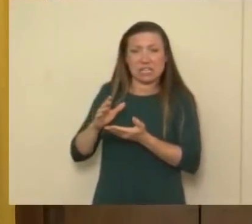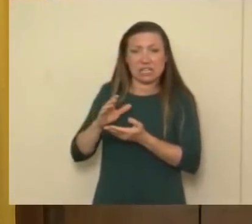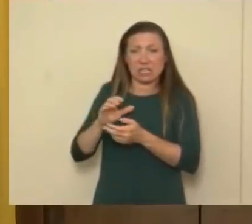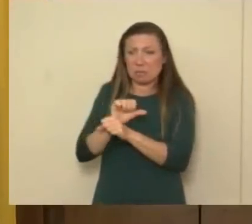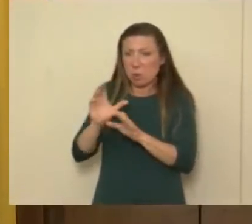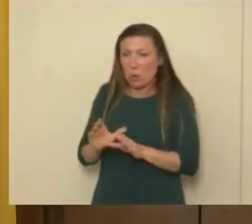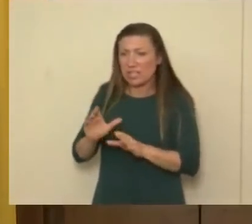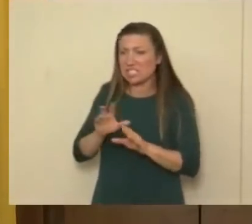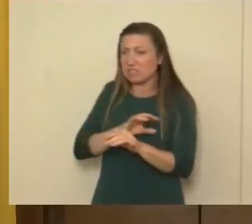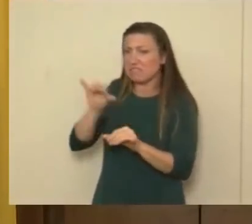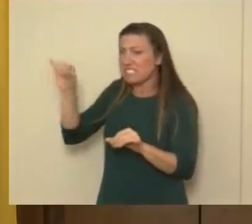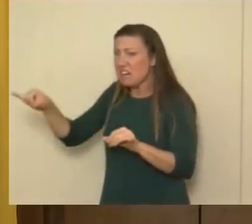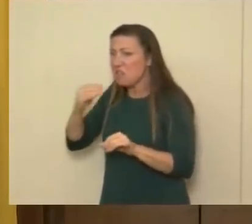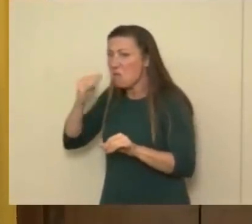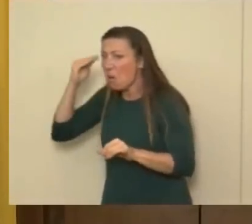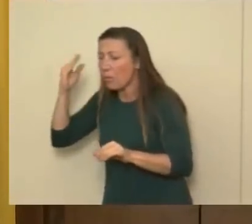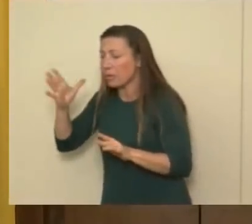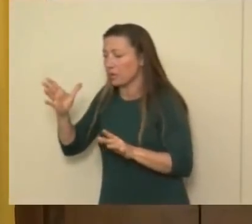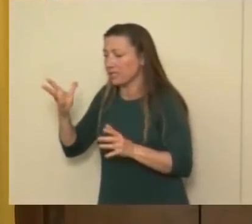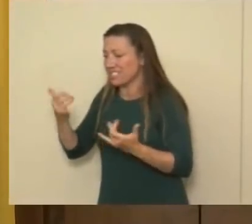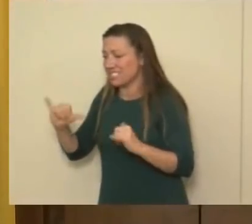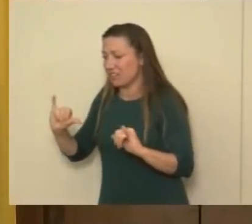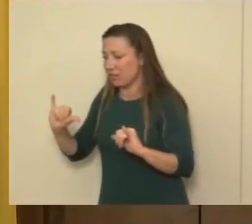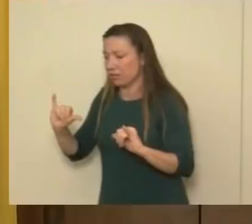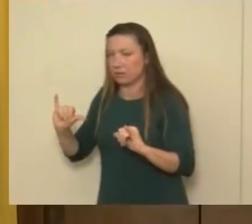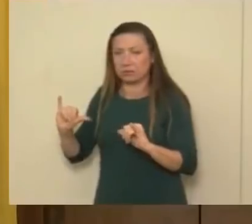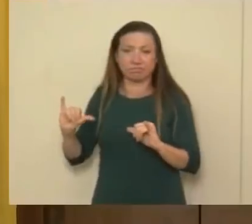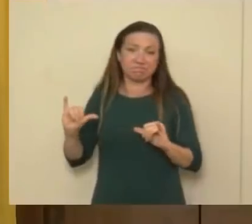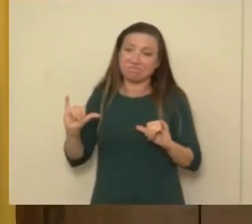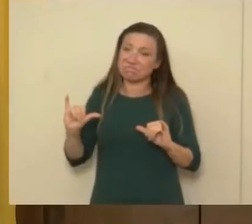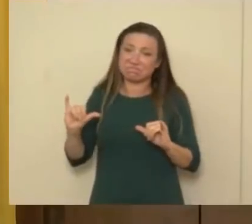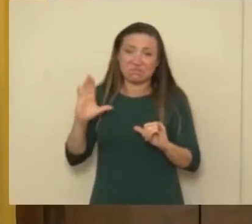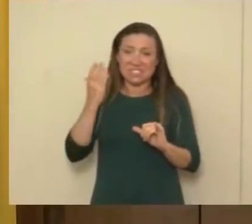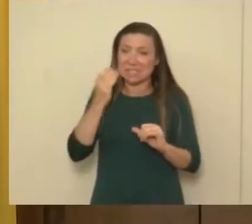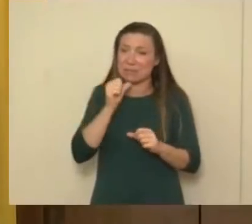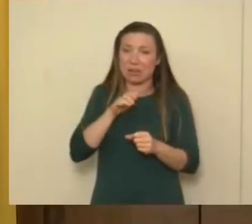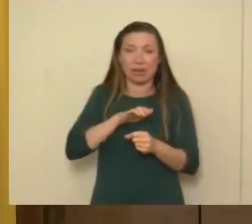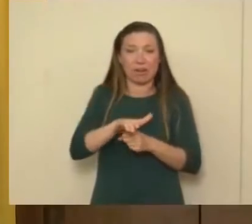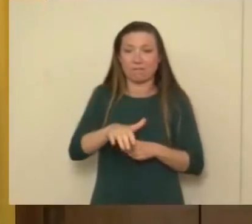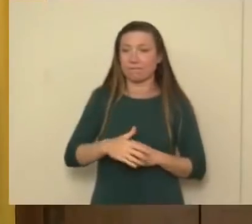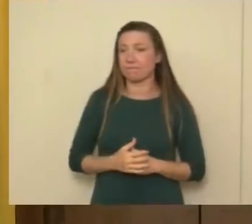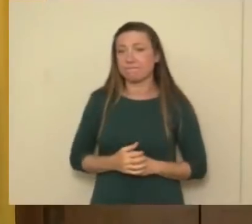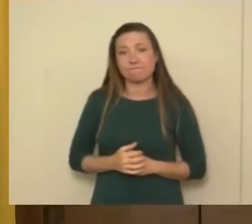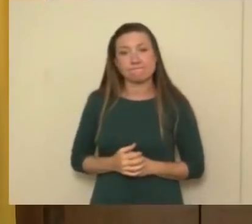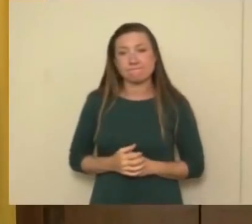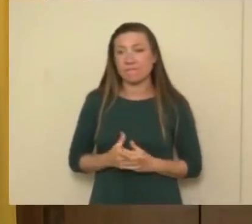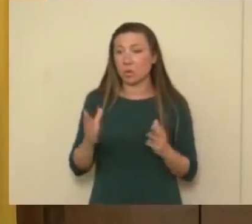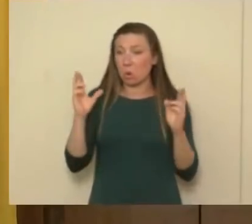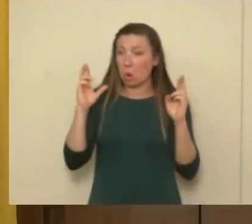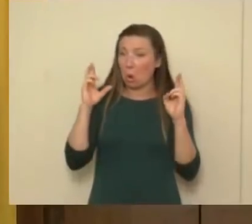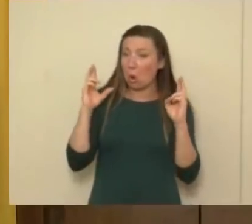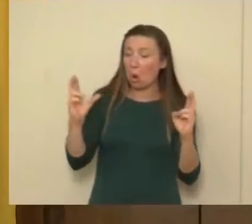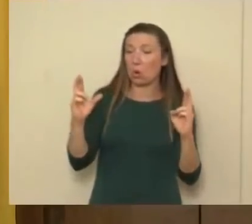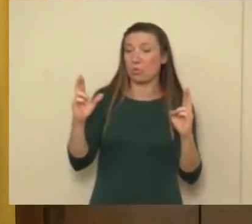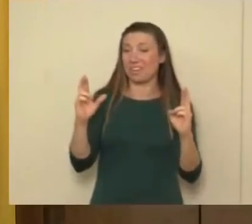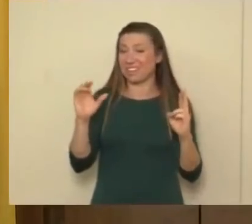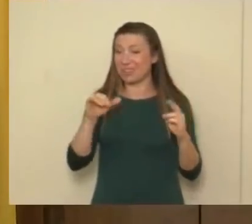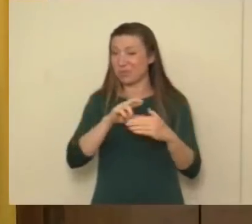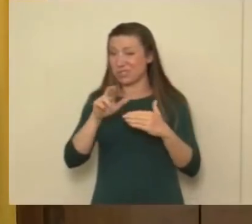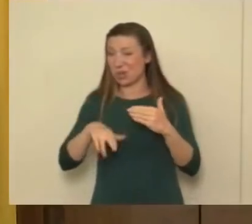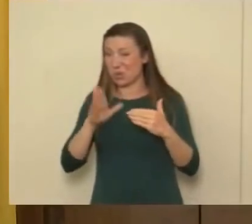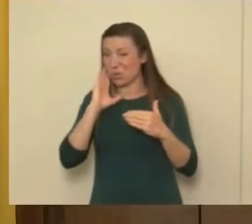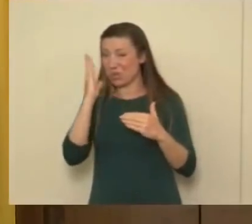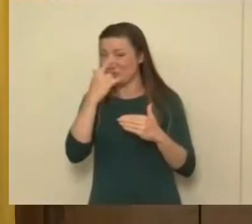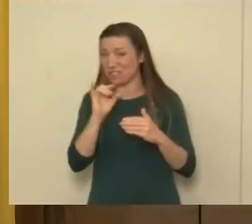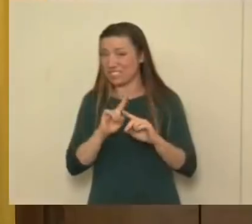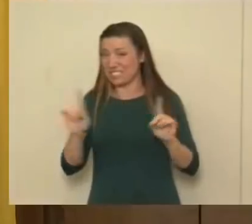to work, it doesn't appear to be enough, and we're hoping to get a different result around the state than in Otero